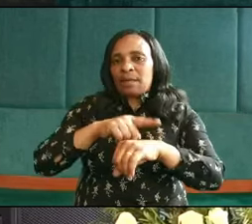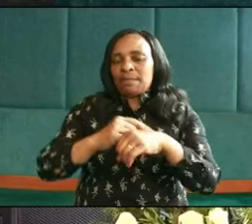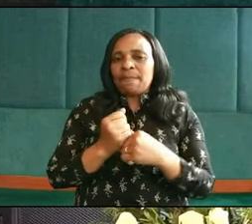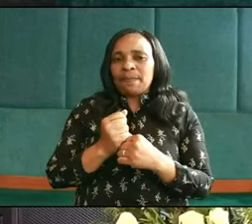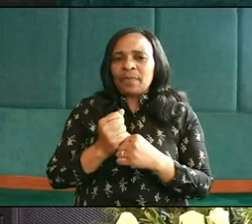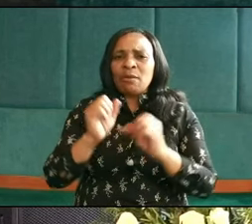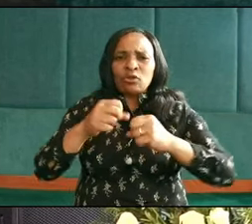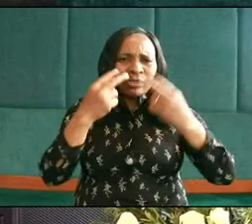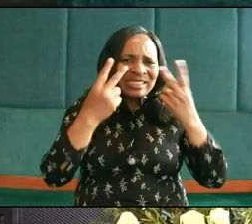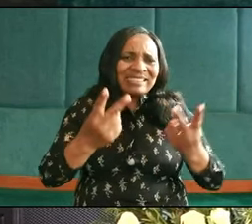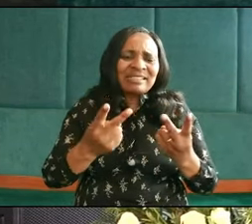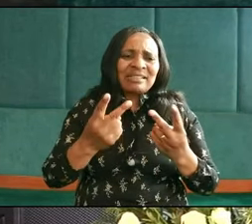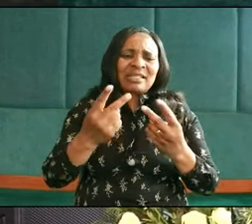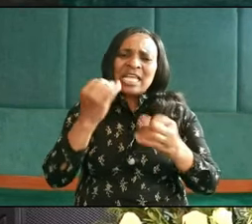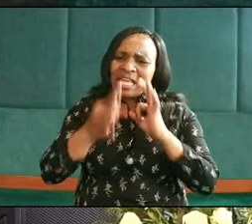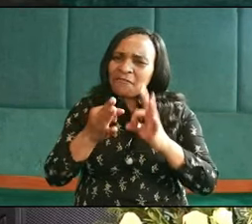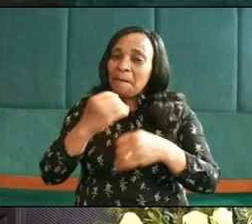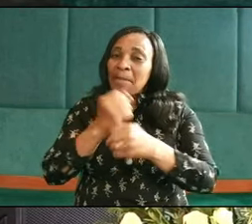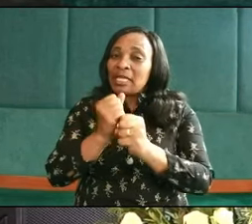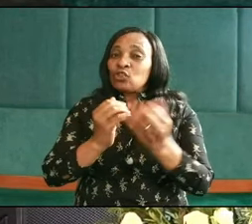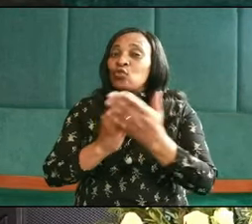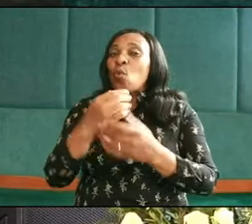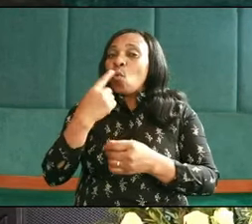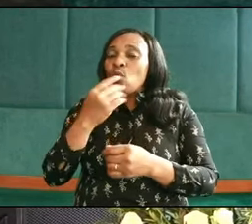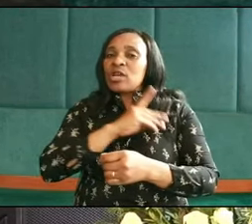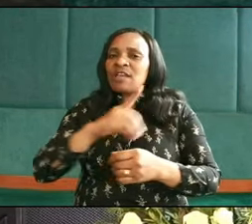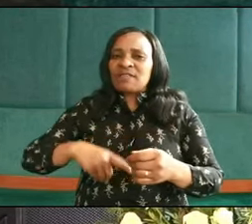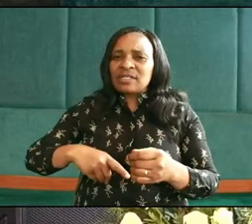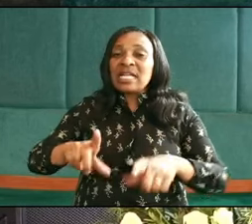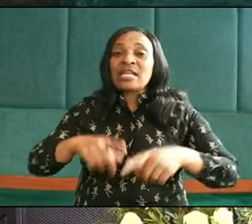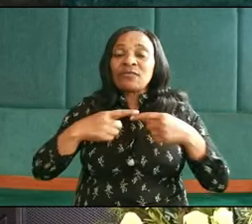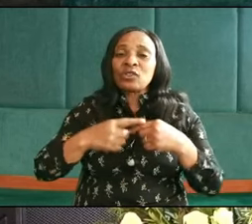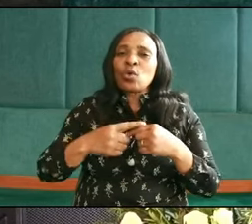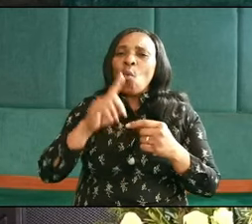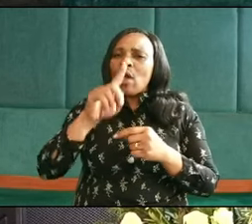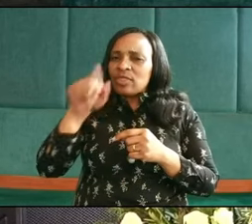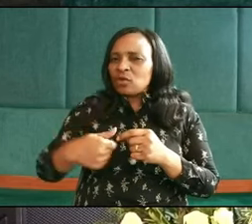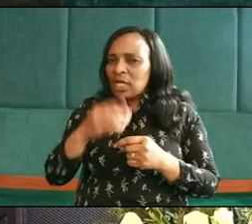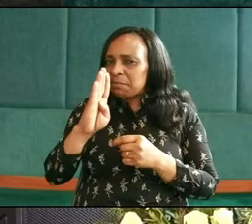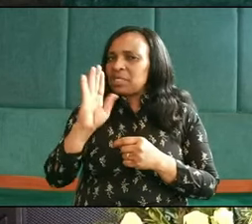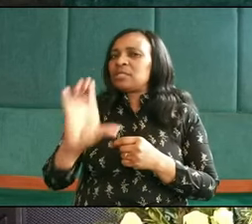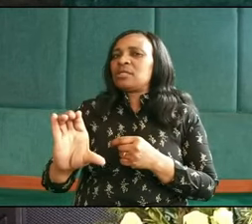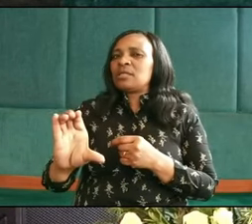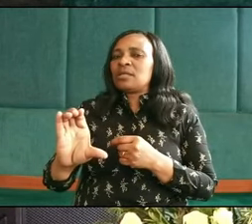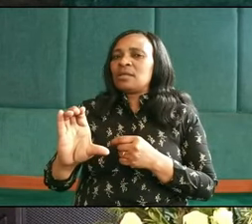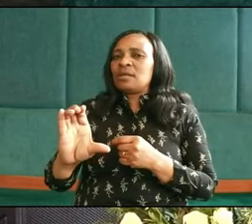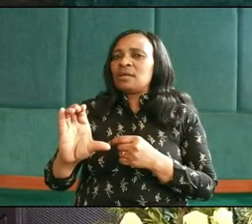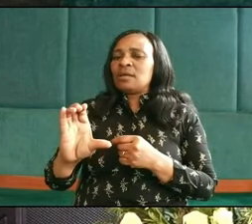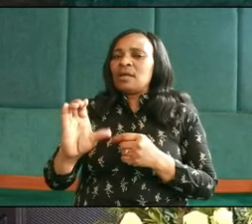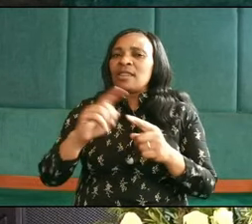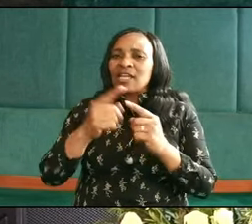see, if it was composed by David, David would have lived around 1000 BC, and you